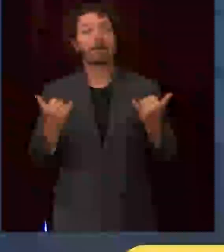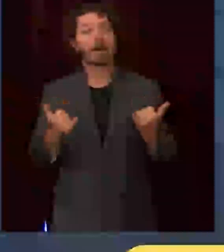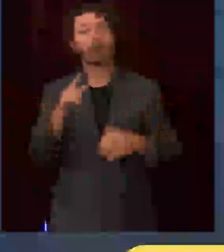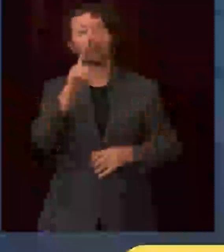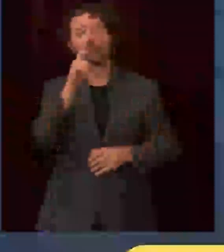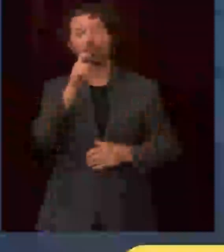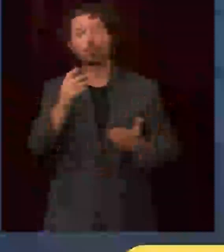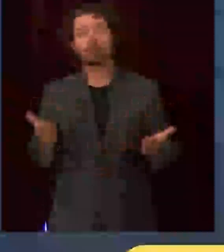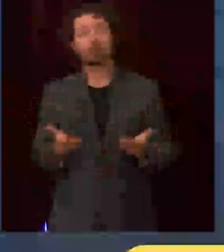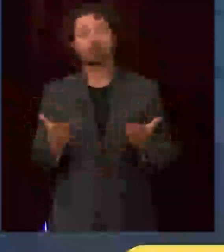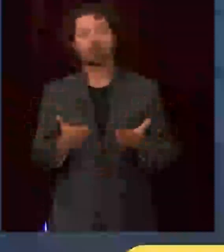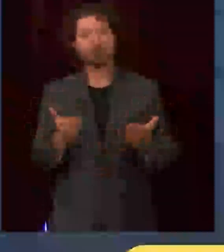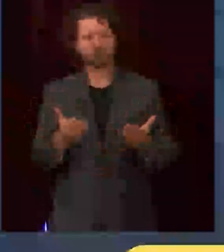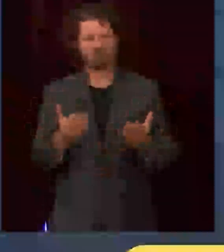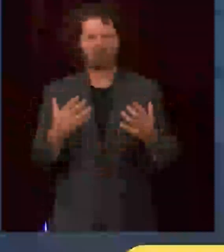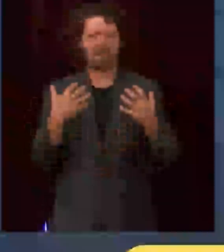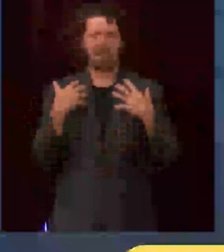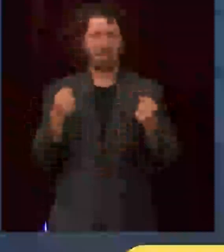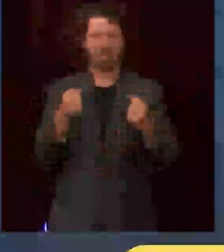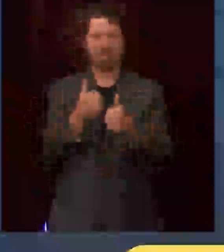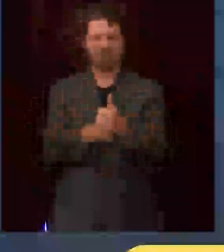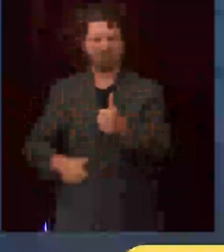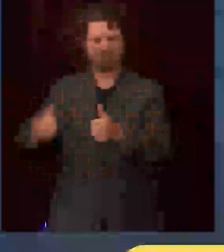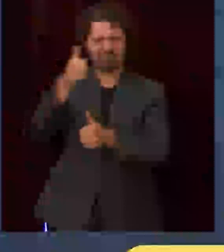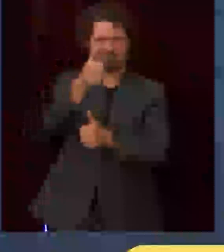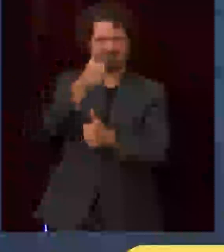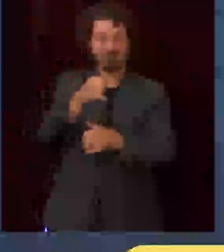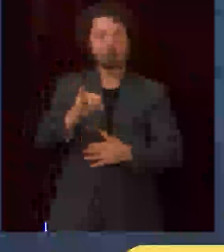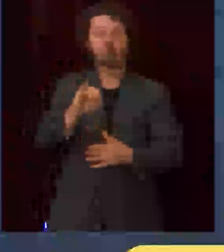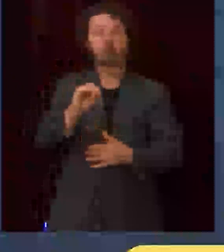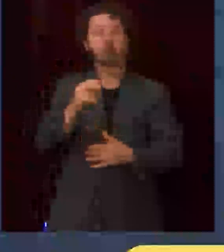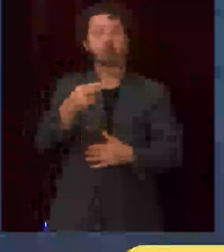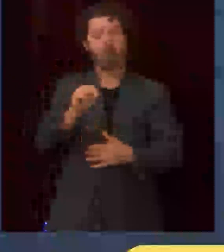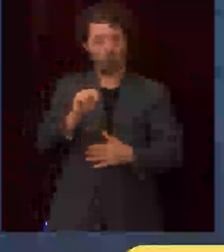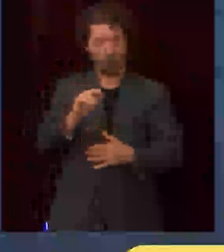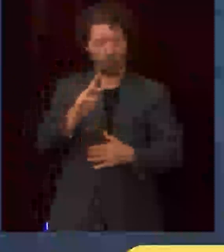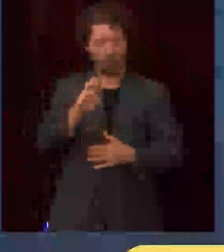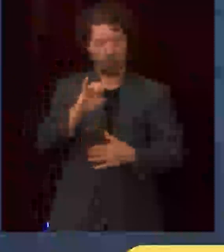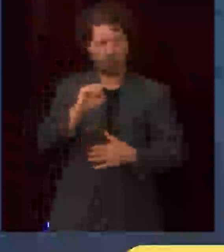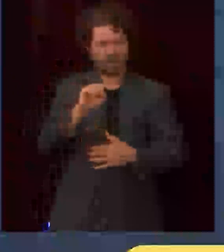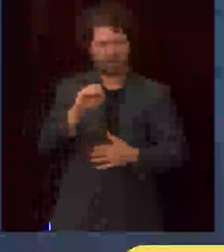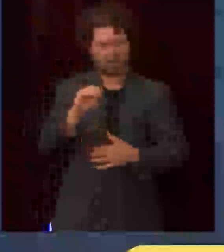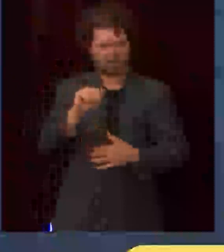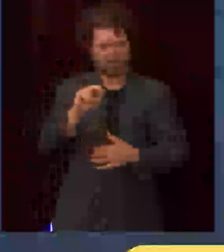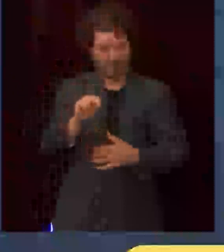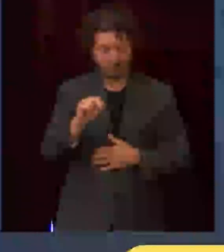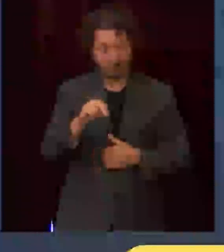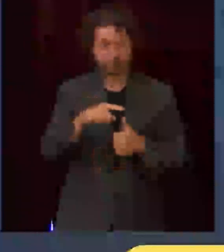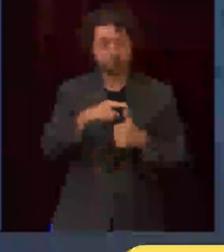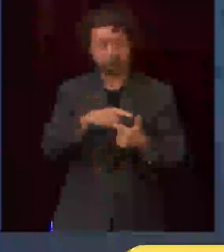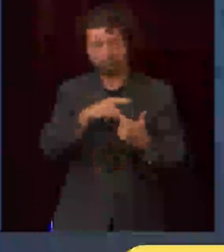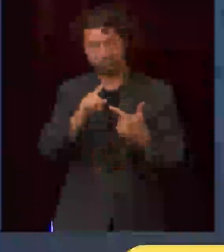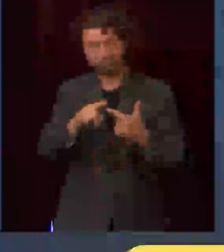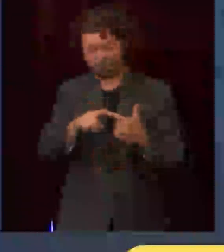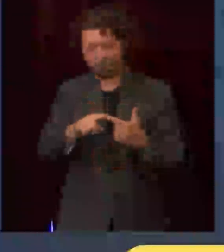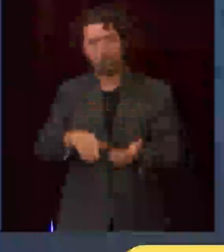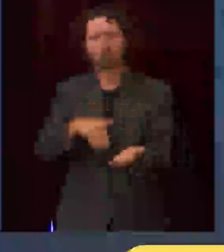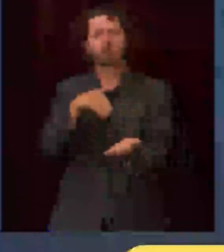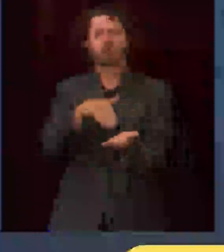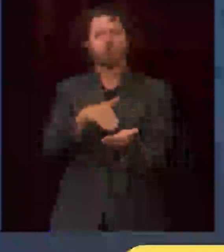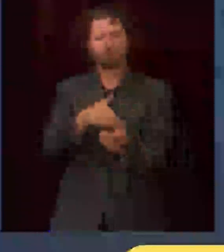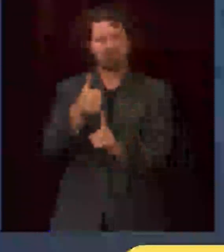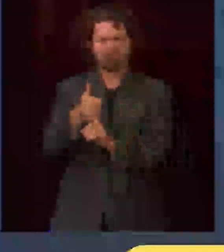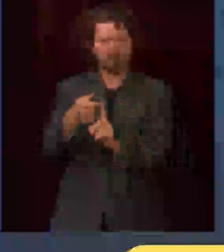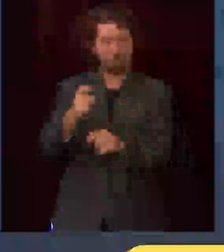by Dr. John Lynch of the Harborview Medical facility to help us understand the science behind the protection of